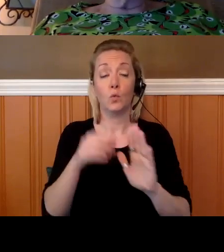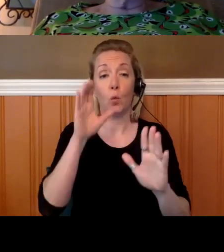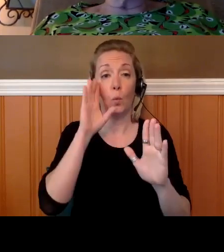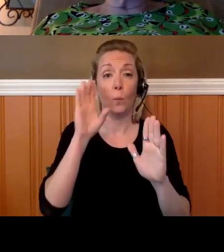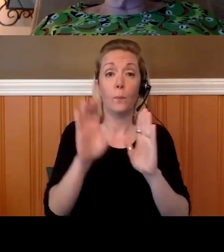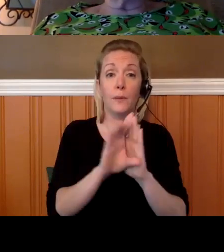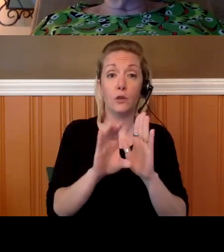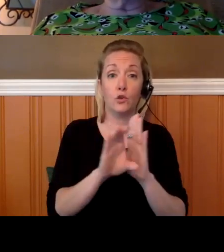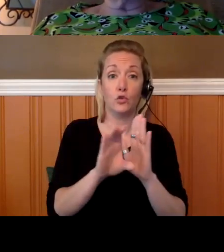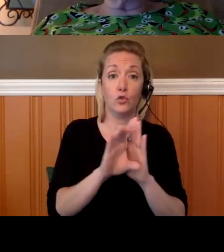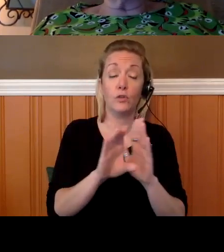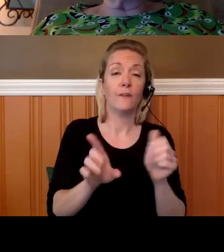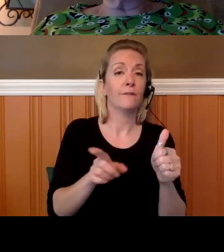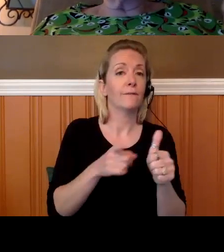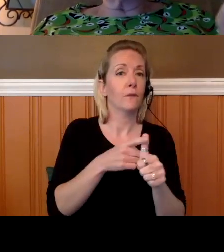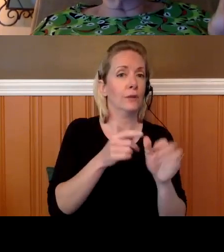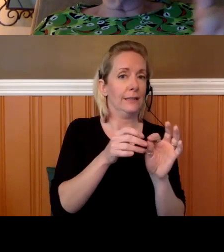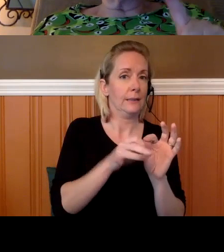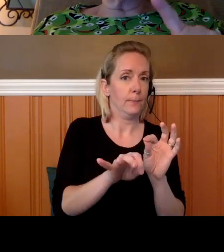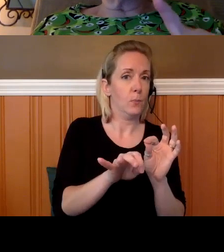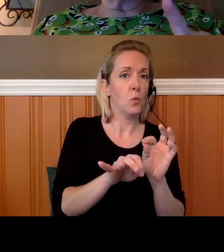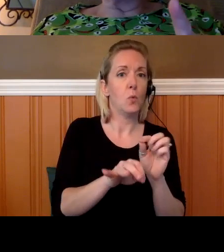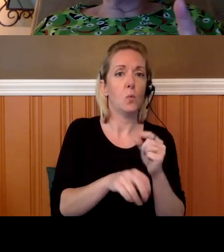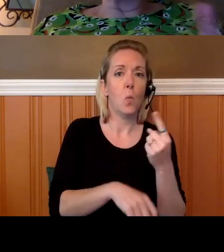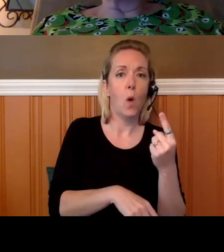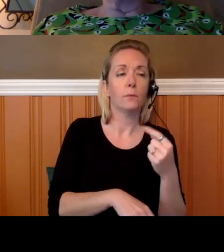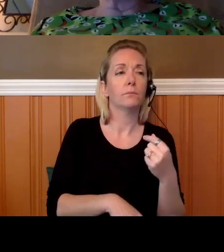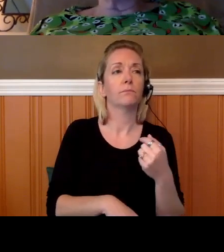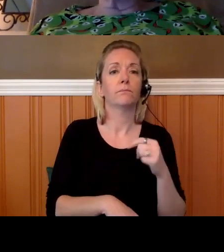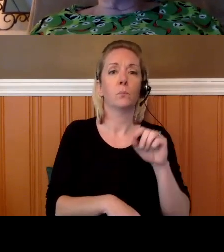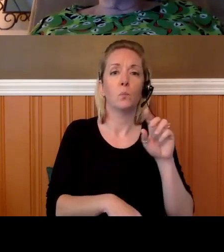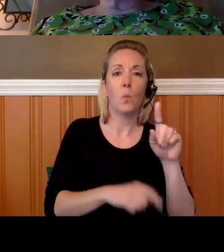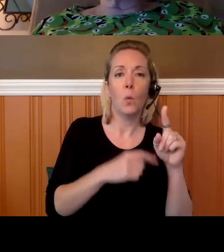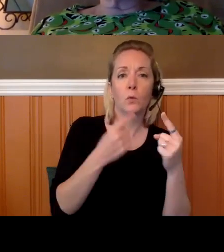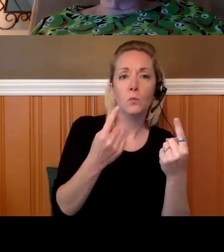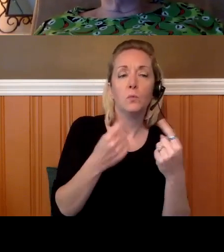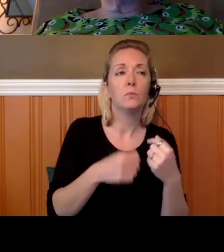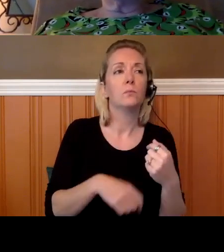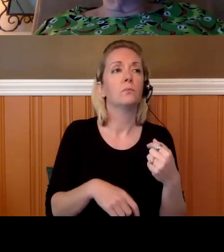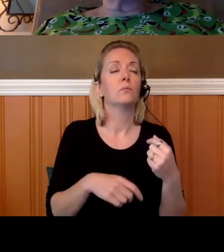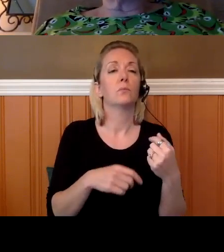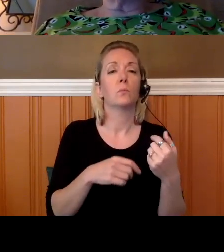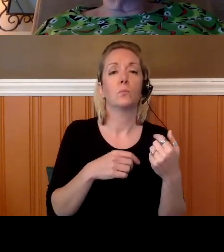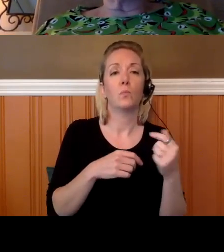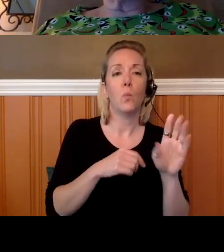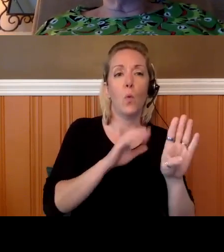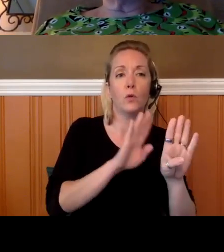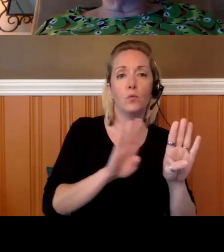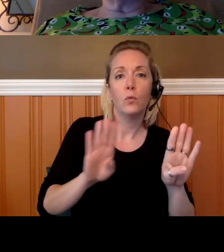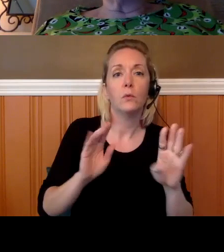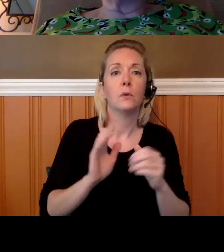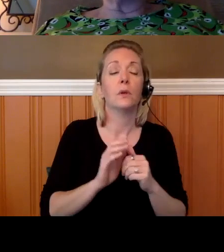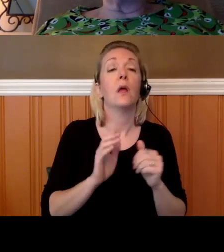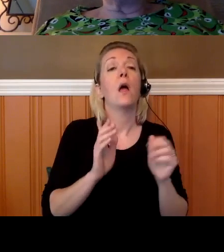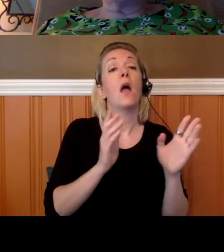really reducing that complexity, but then as we go on, we want to move kids towards more, you know,